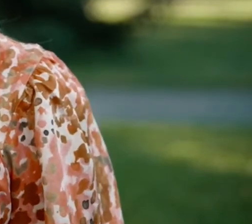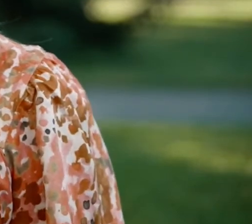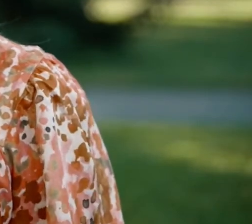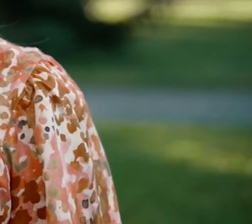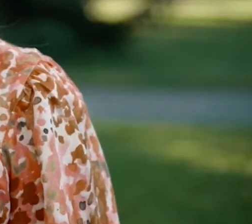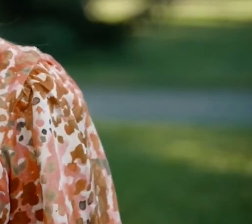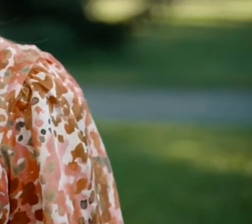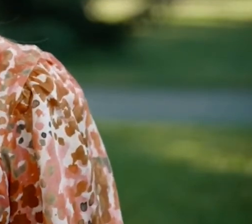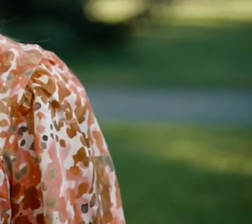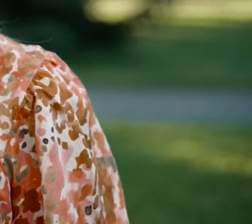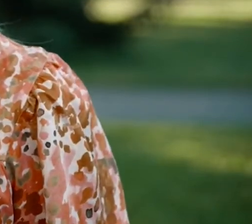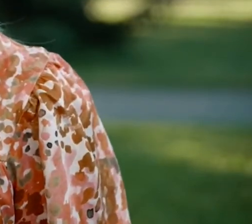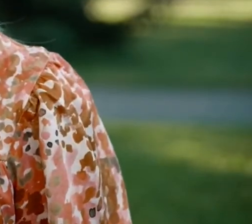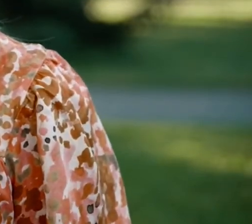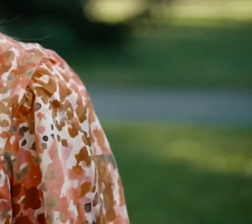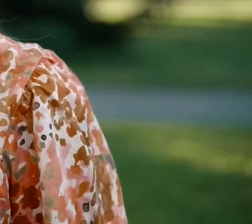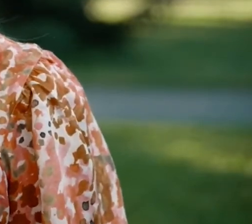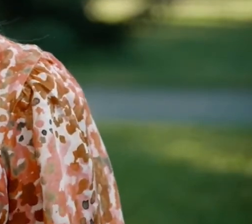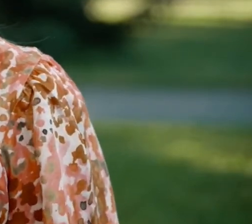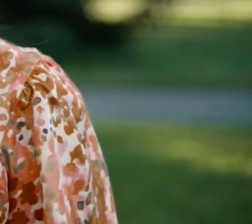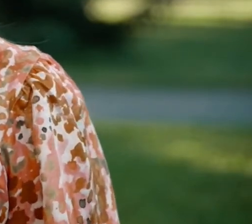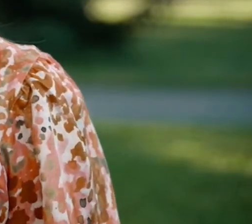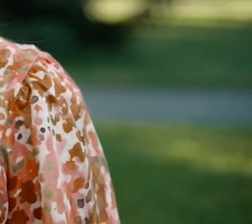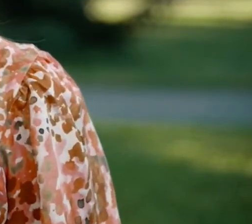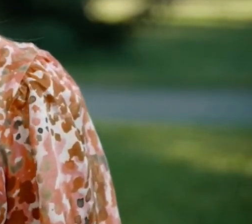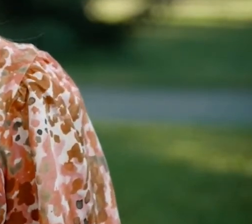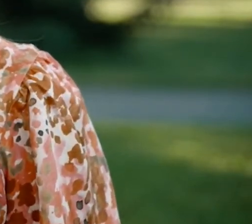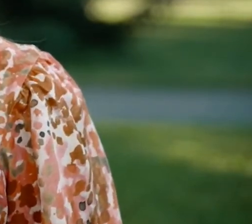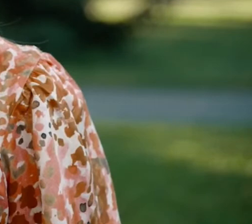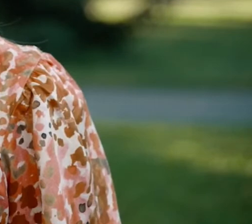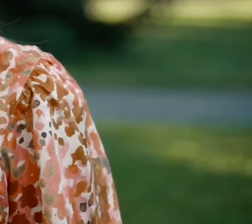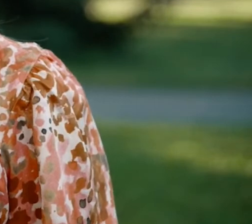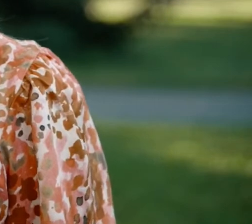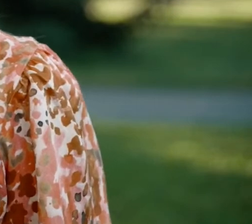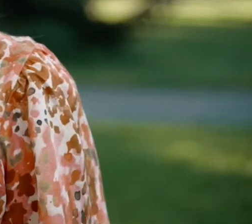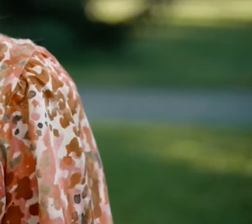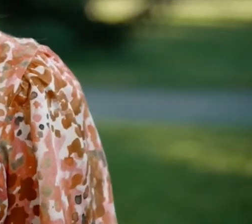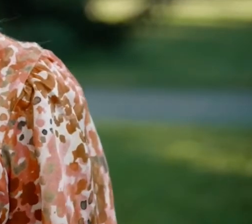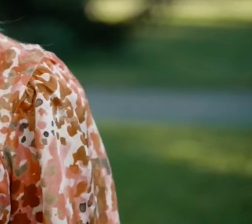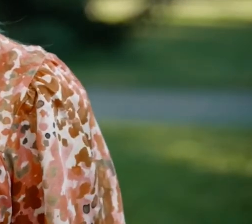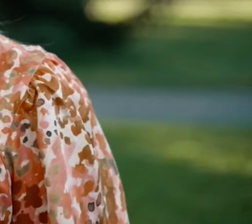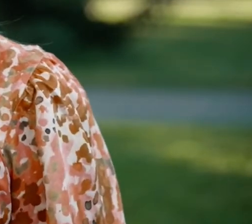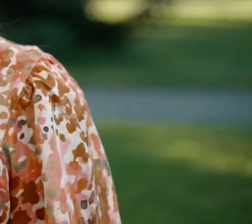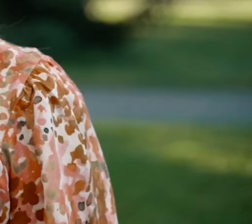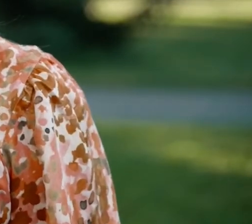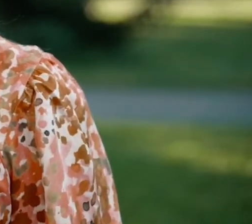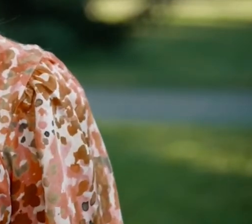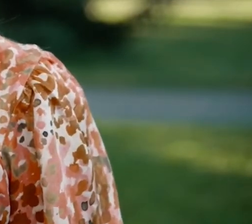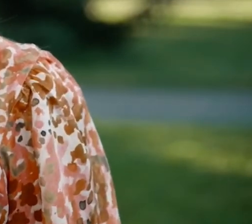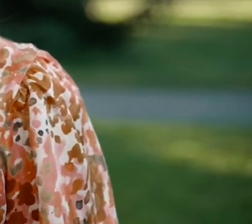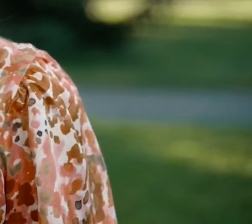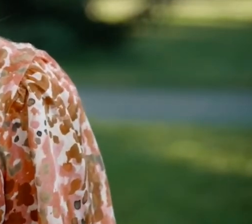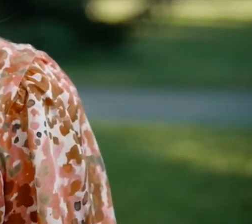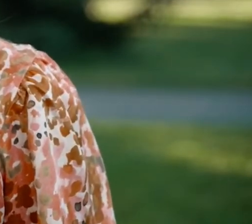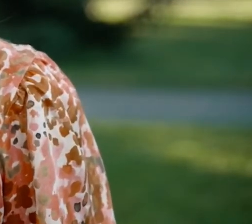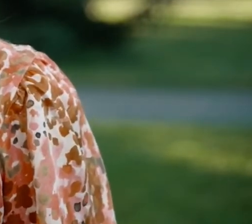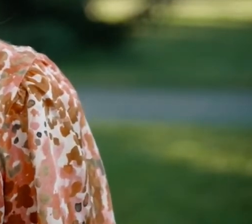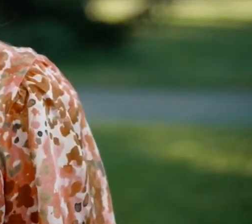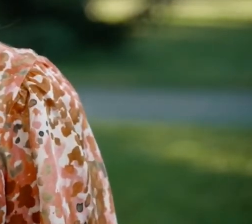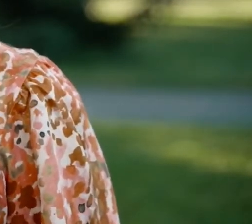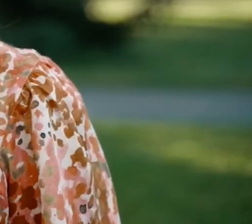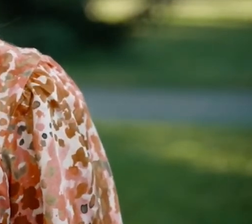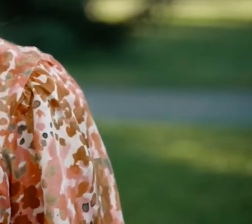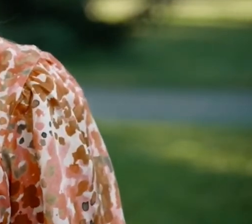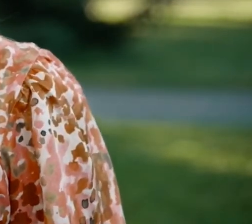an ambitious post-2020 global biodiversity framework, which sends a clear message with regard